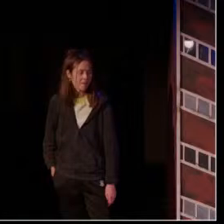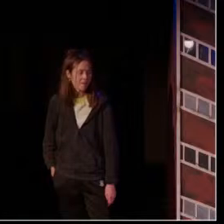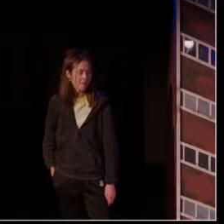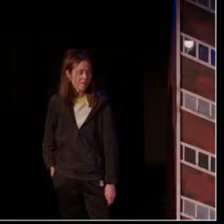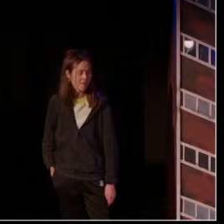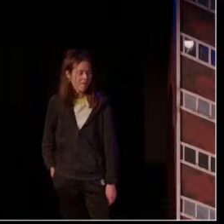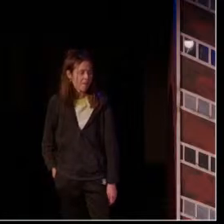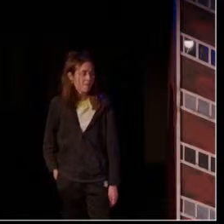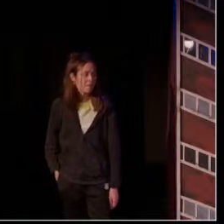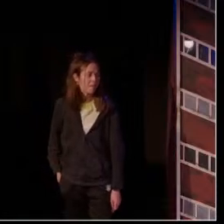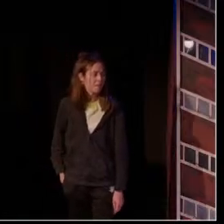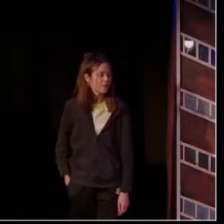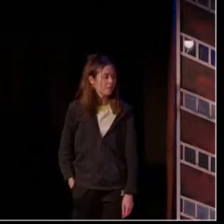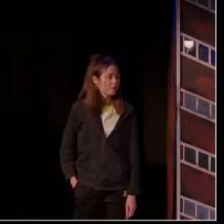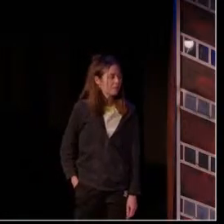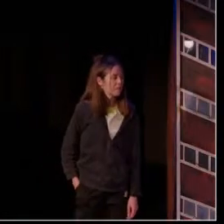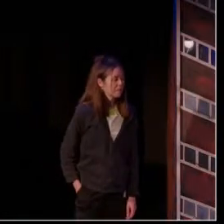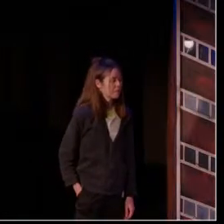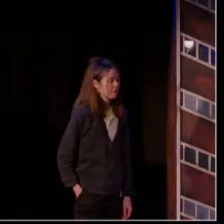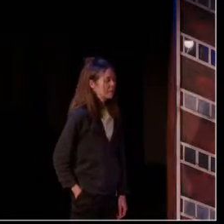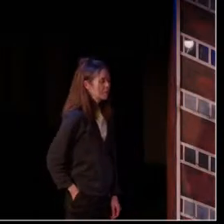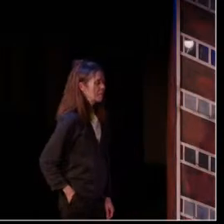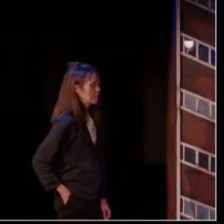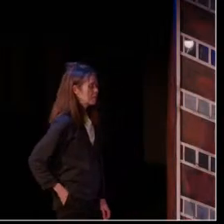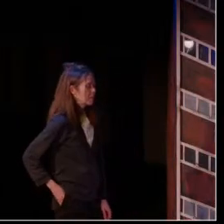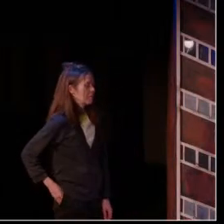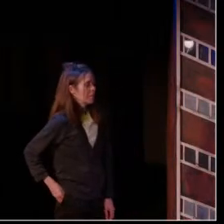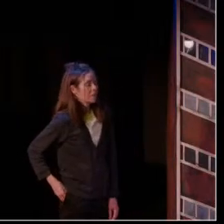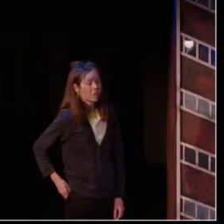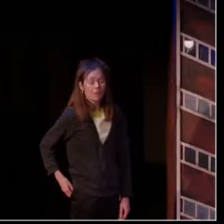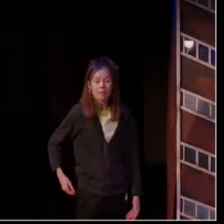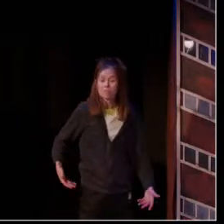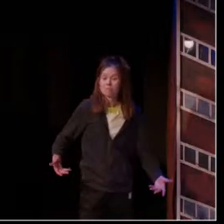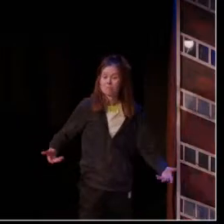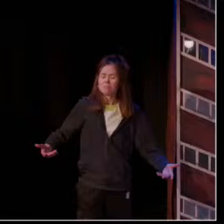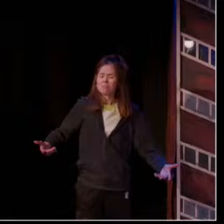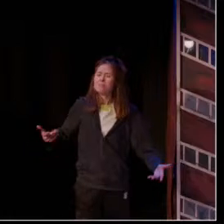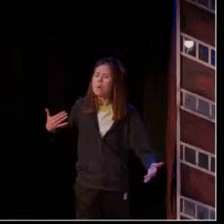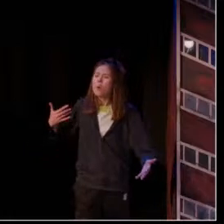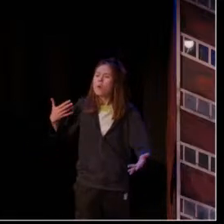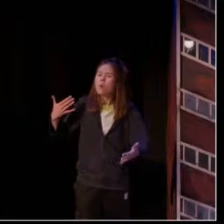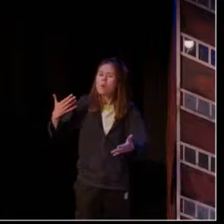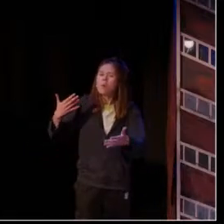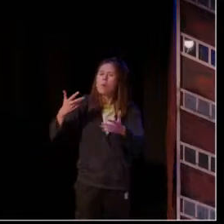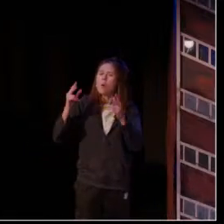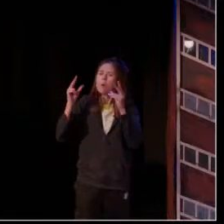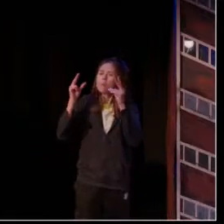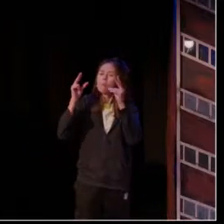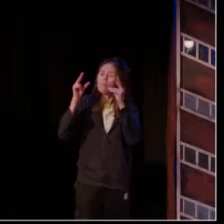All night, all day, no rest.